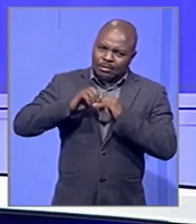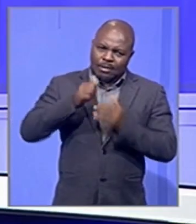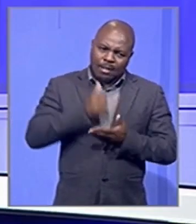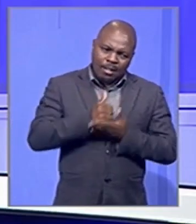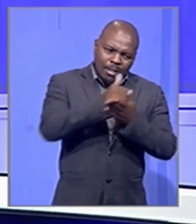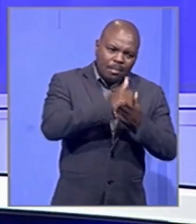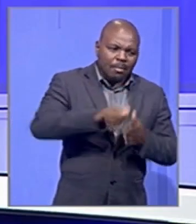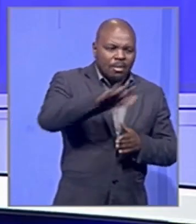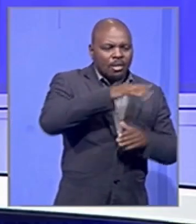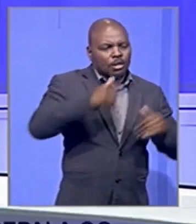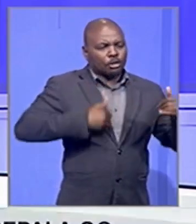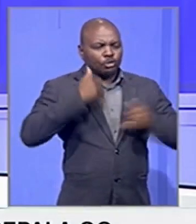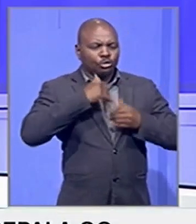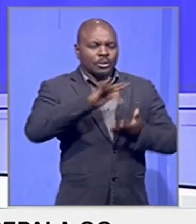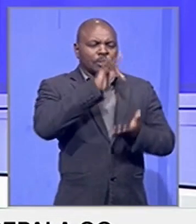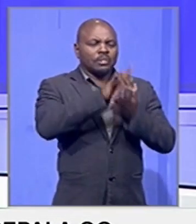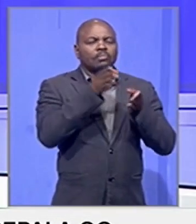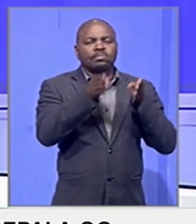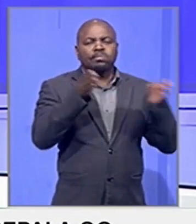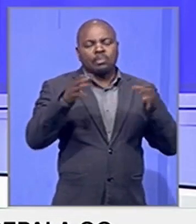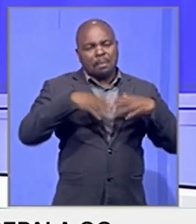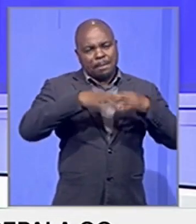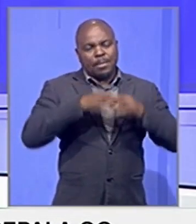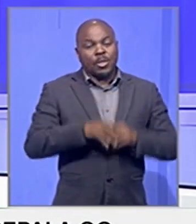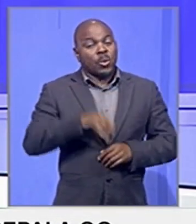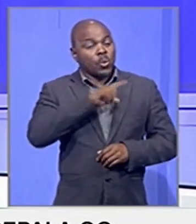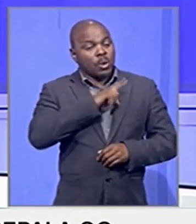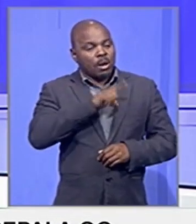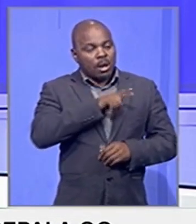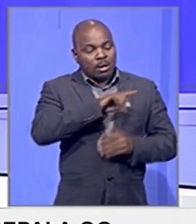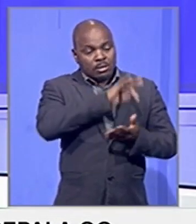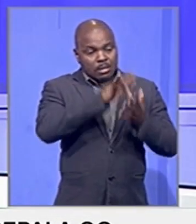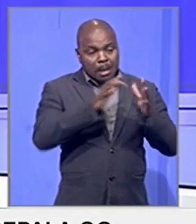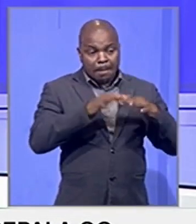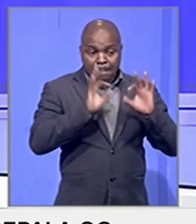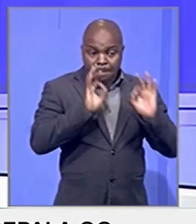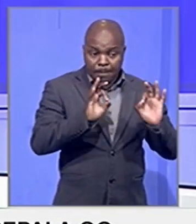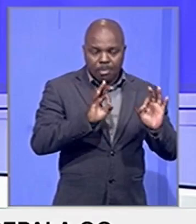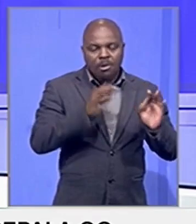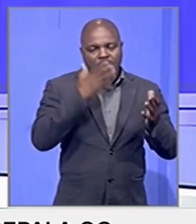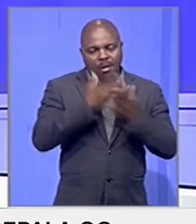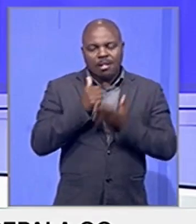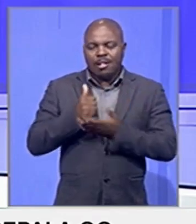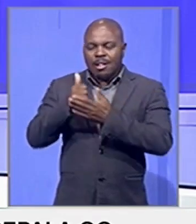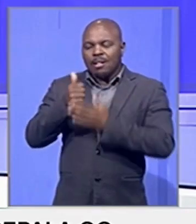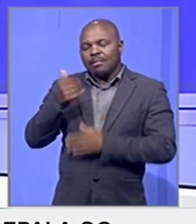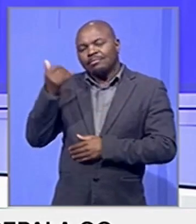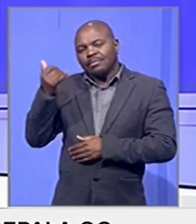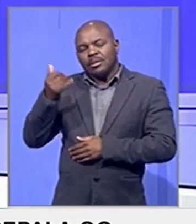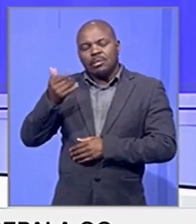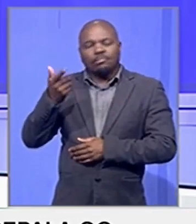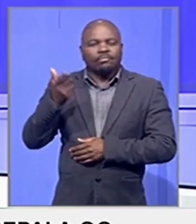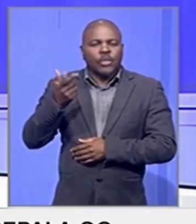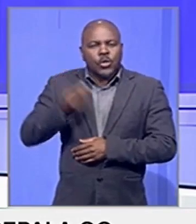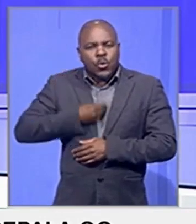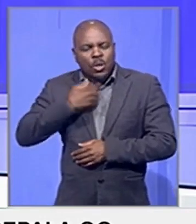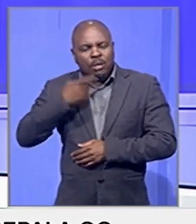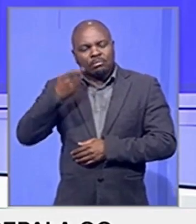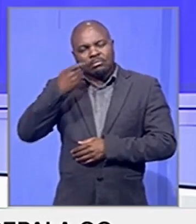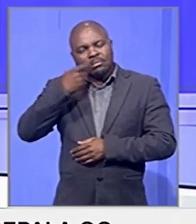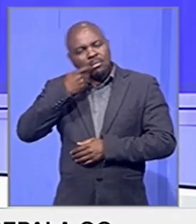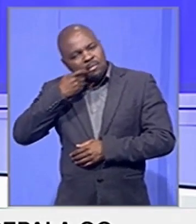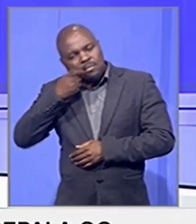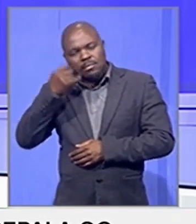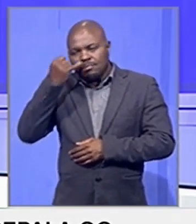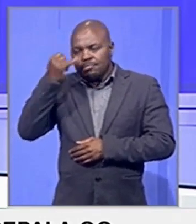mafelo a boitapoloso. Ba re mafelo a ka kgona go ngoka bašwa go tswa mo tirisong e botlhaswa ya diritibatsi. Ba